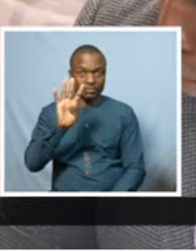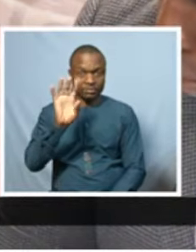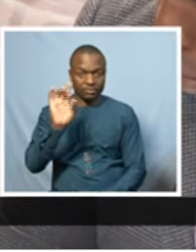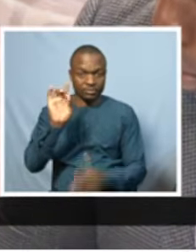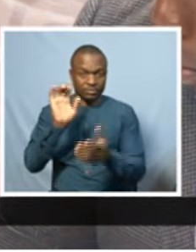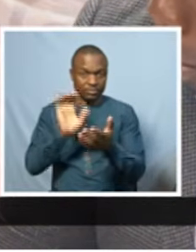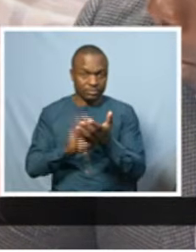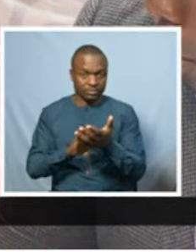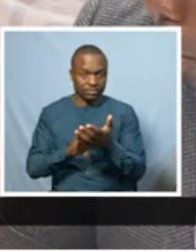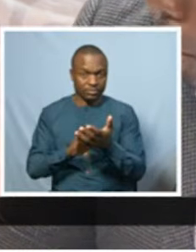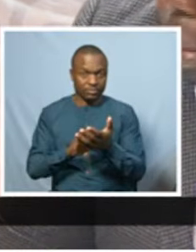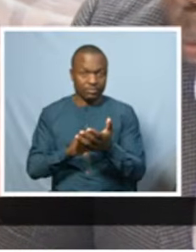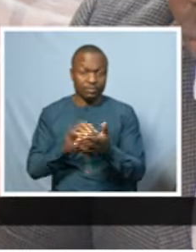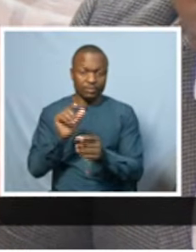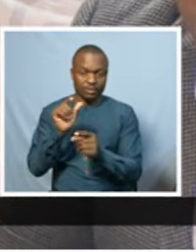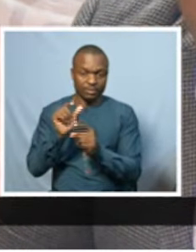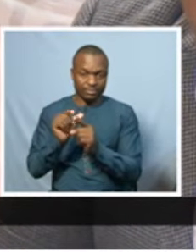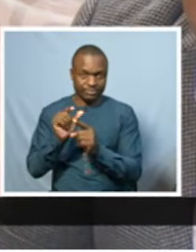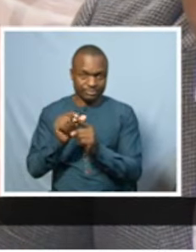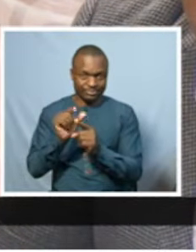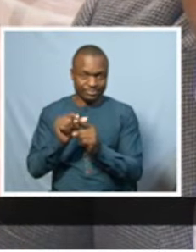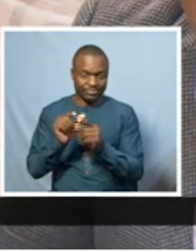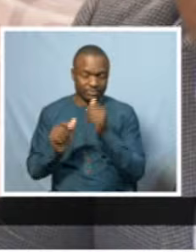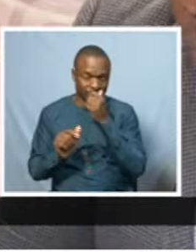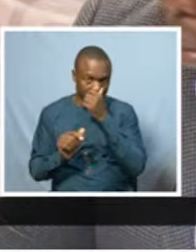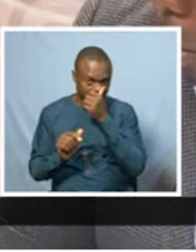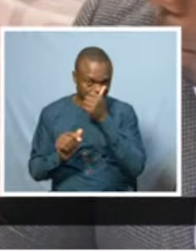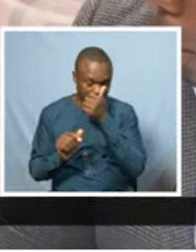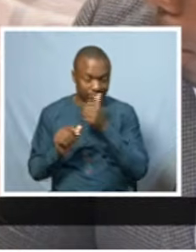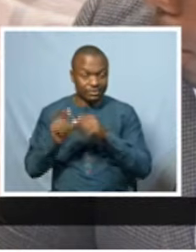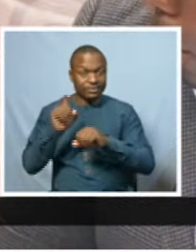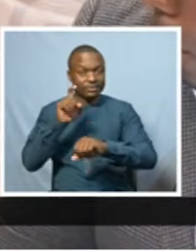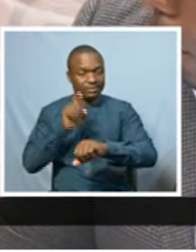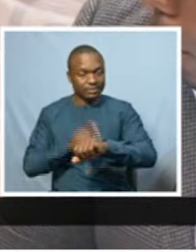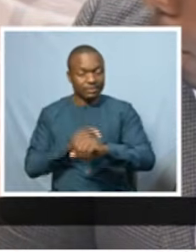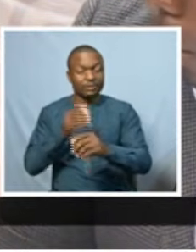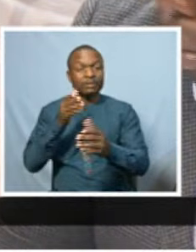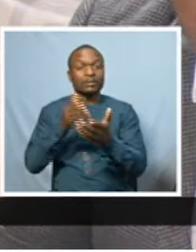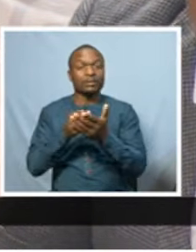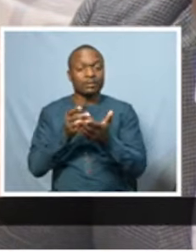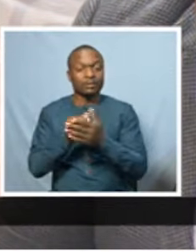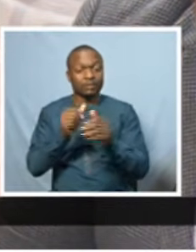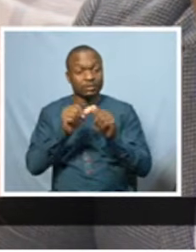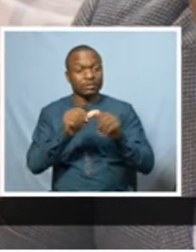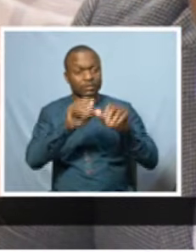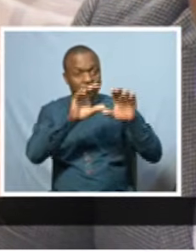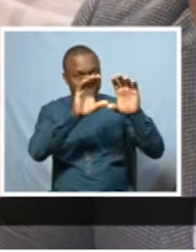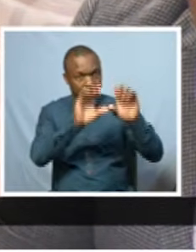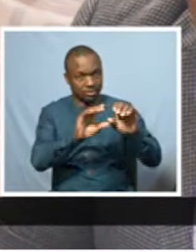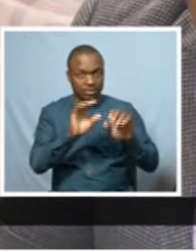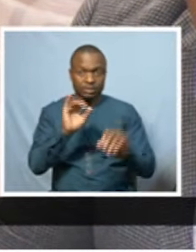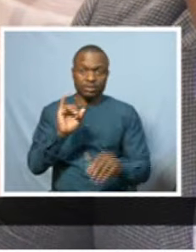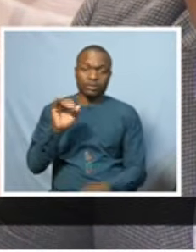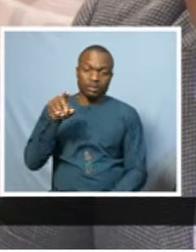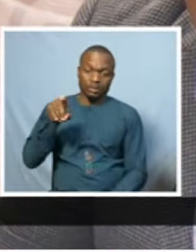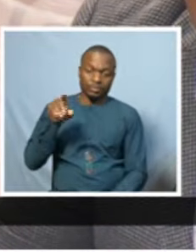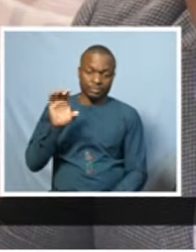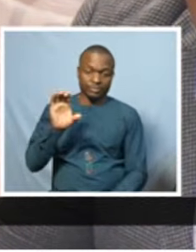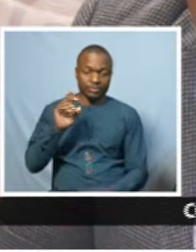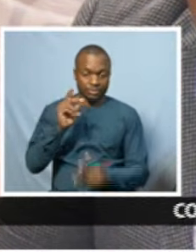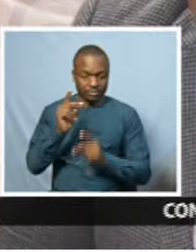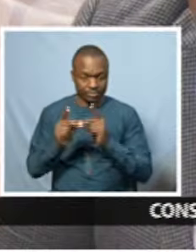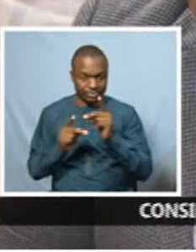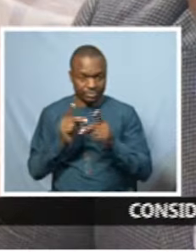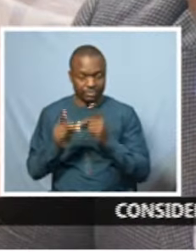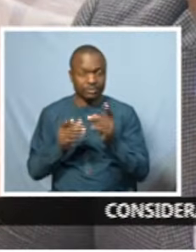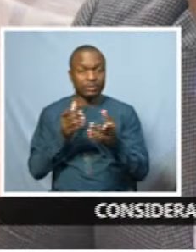748,000. So as of December, the time these funds were still in the account, IPCs were processed,